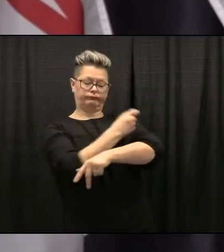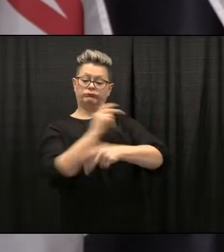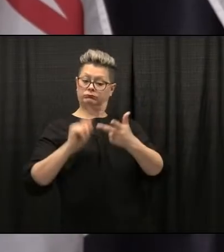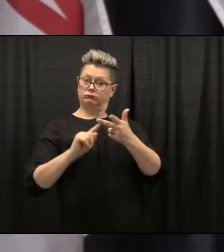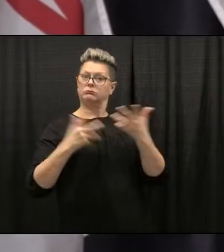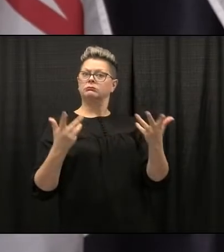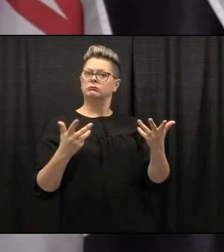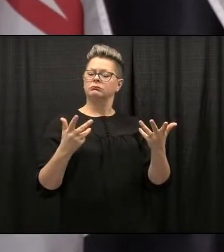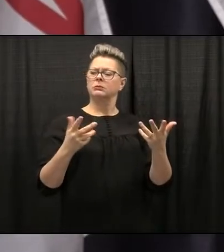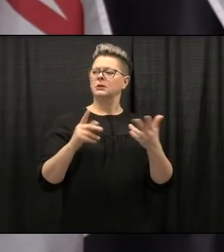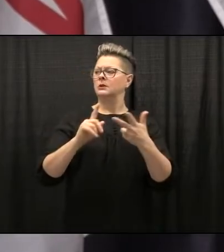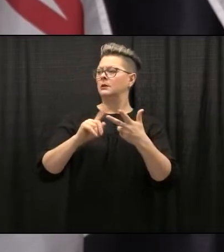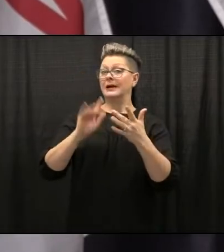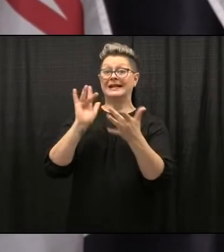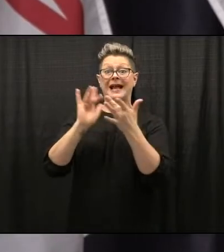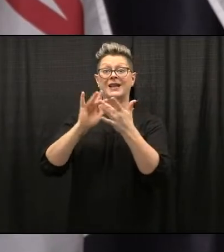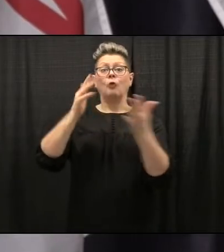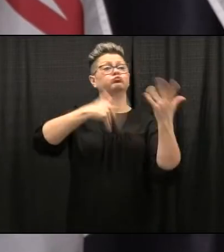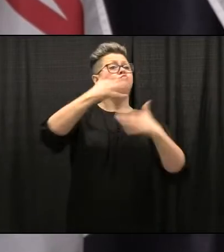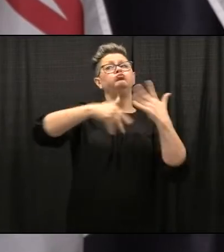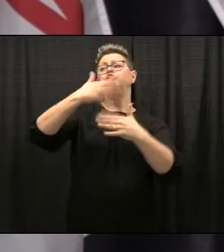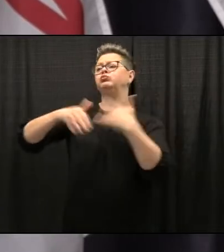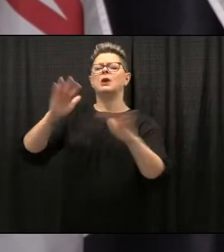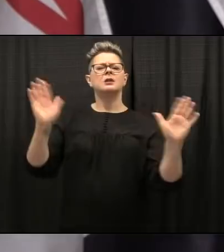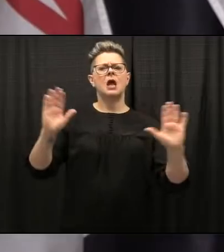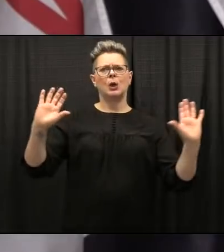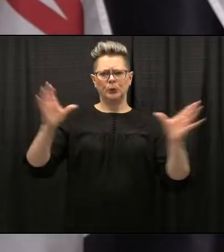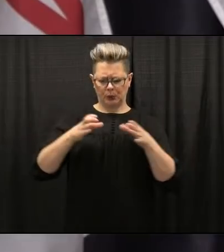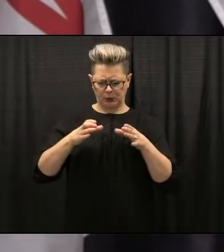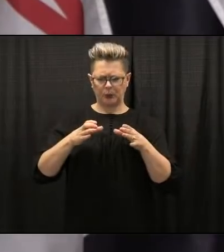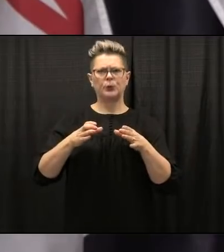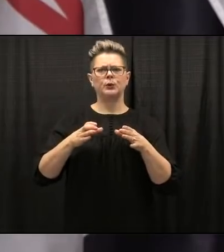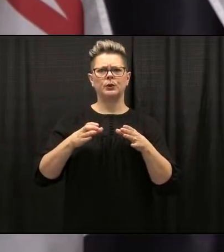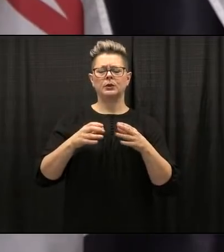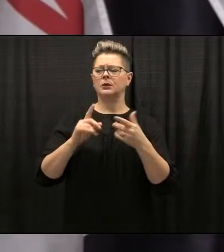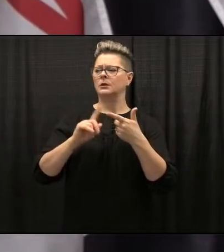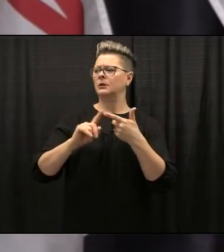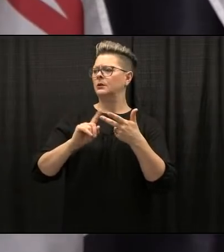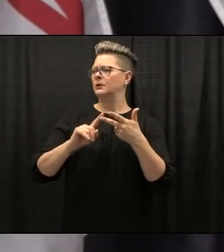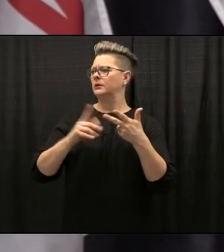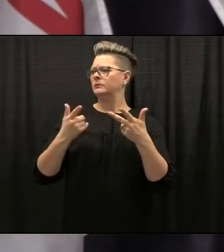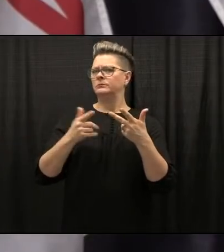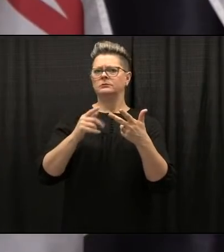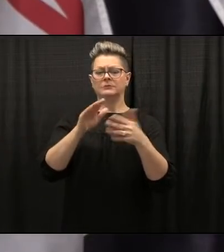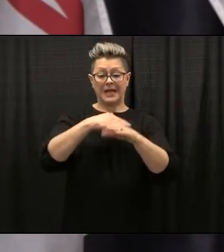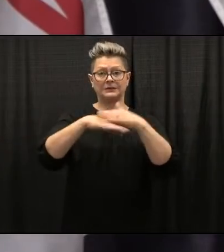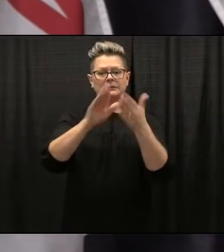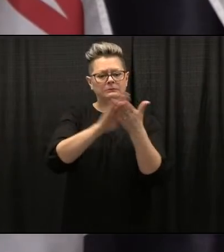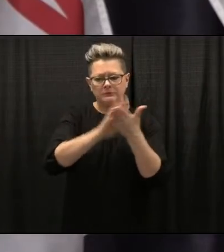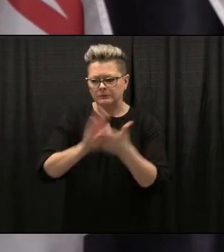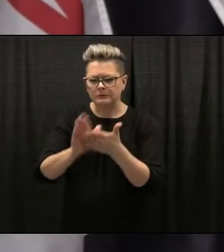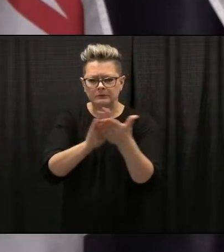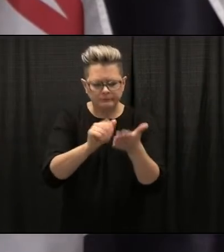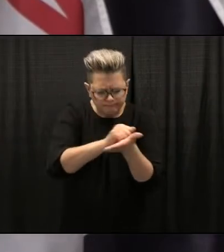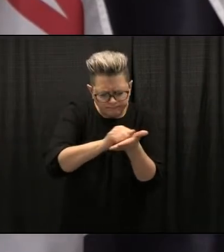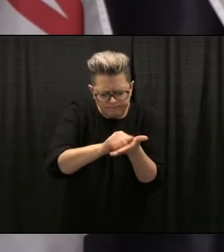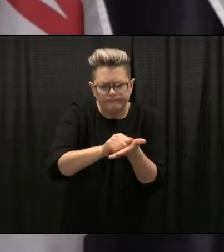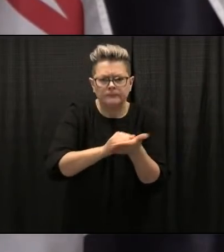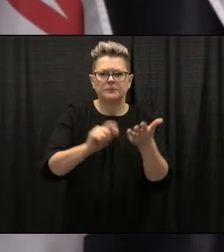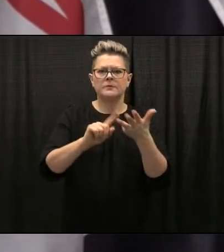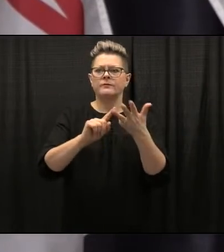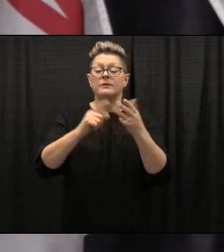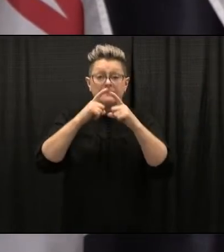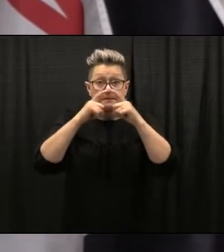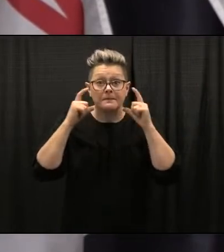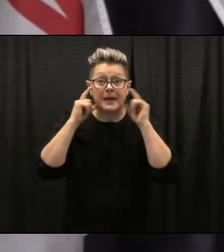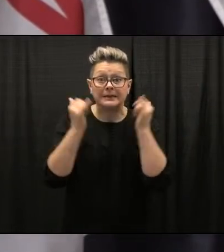contacts low, making sure that keep your hands clean, wear your mask. All of those